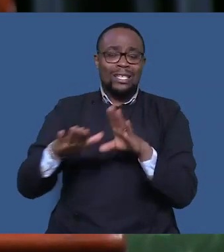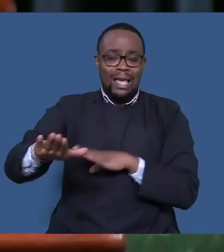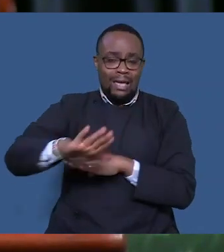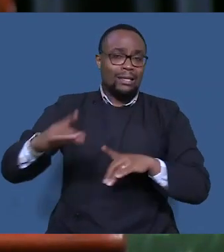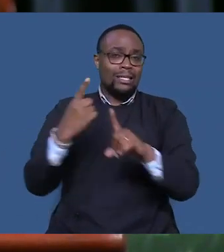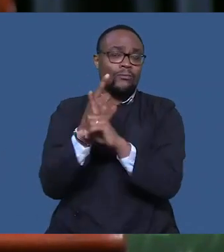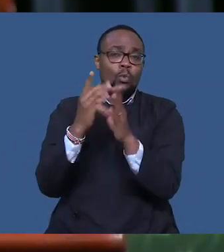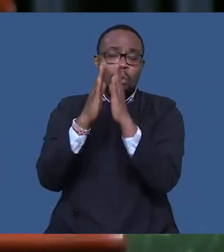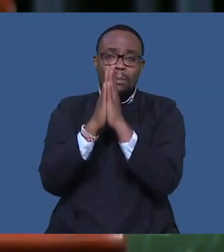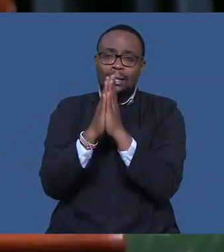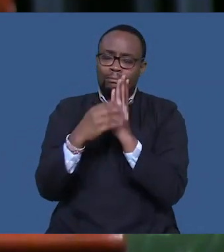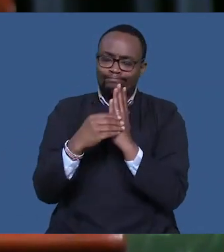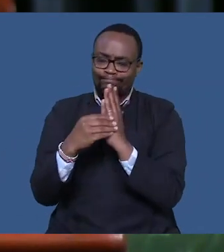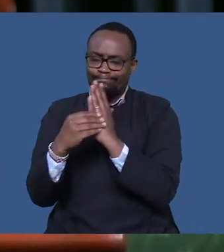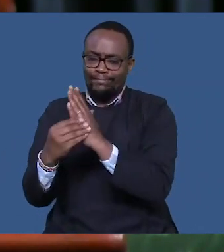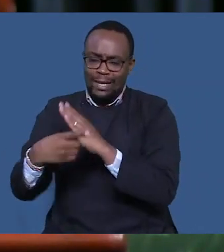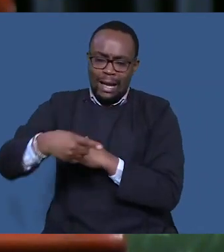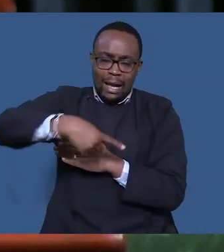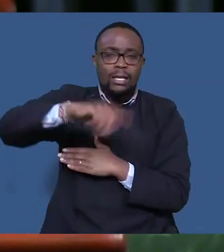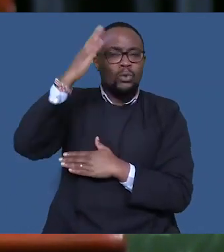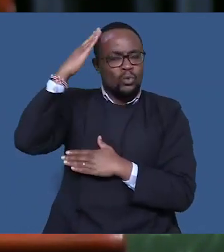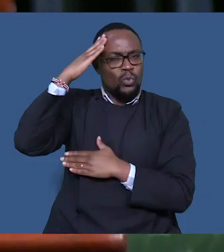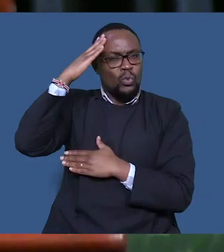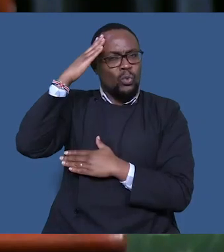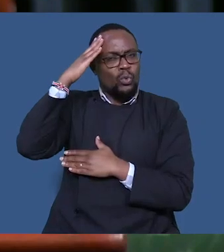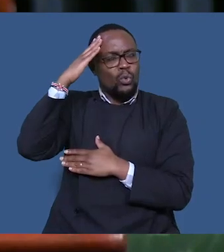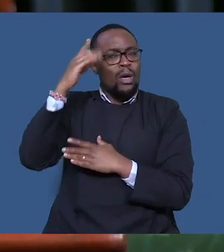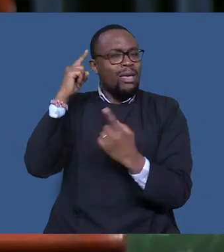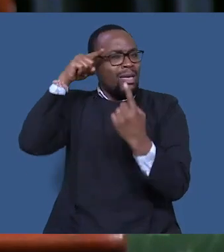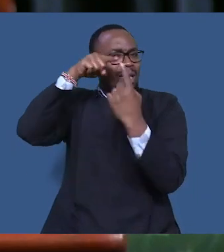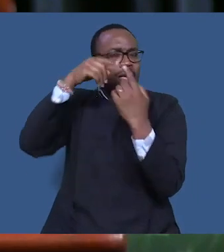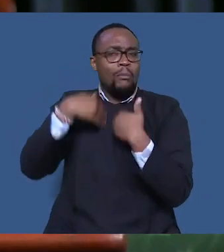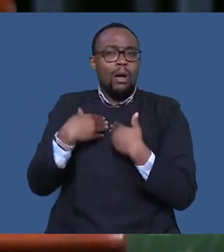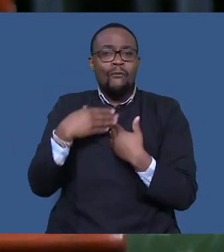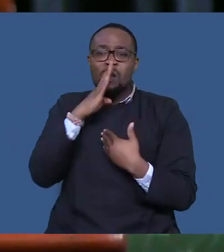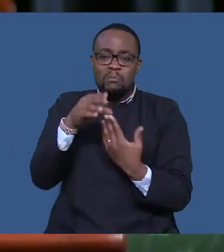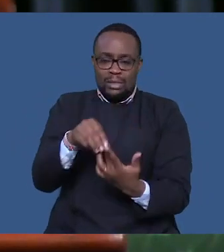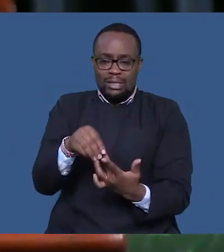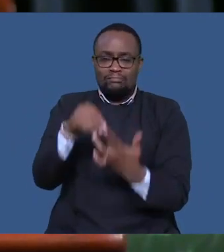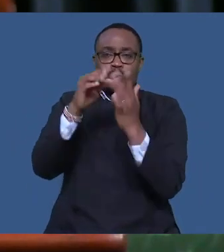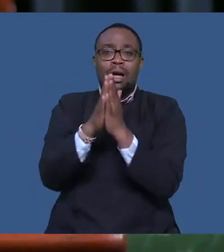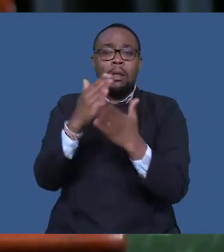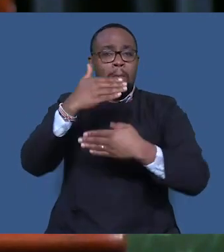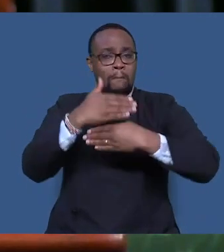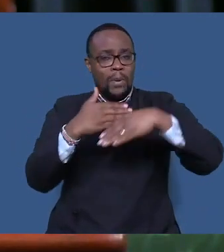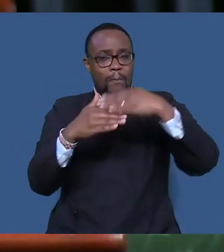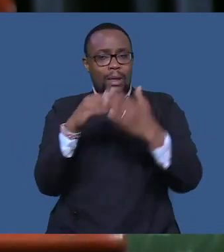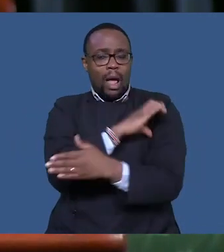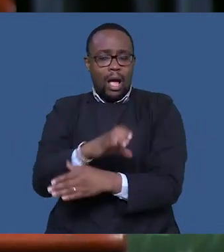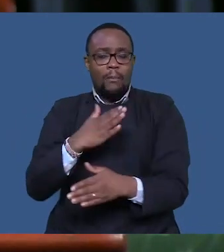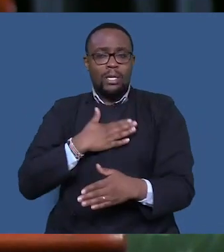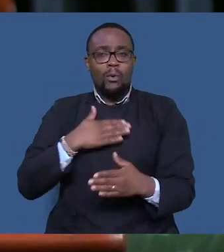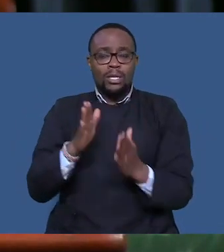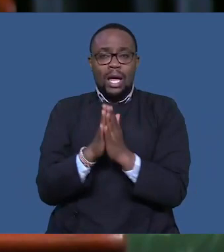to. We pray that you may guide us to just know what it takes, and you may guide us to be set apart, to build our capacity, to redeem the